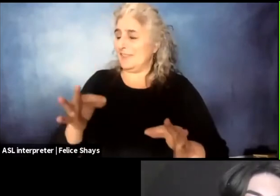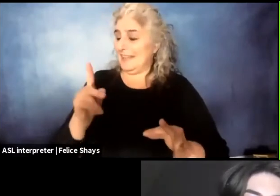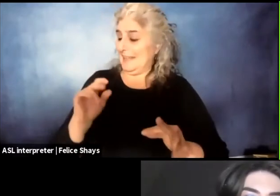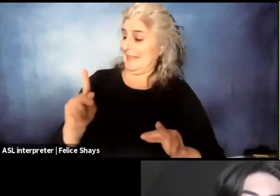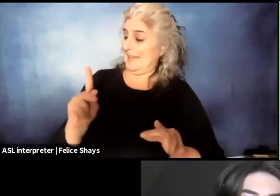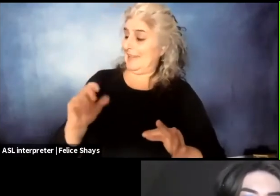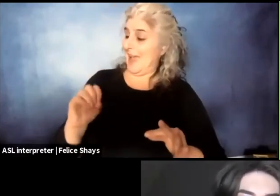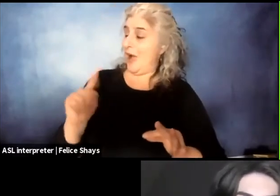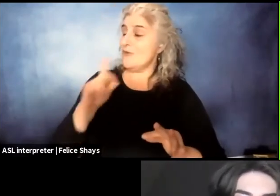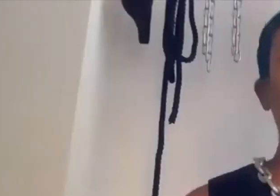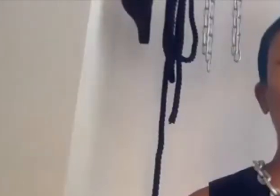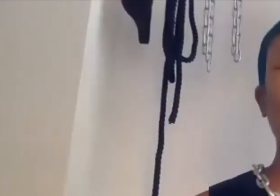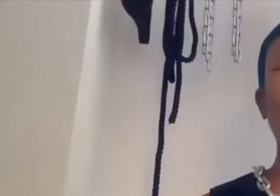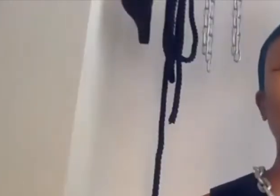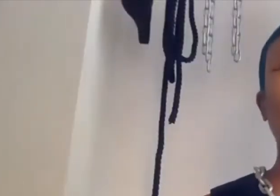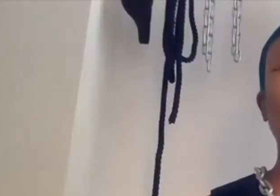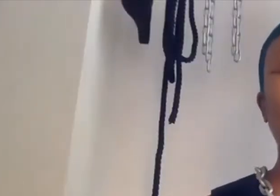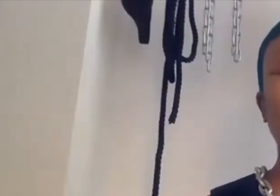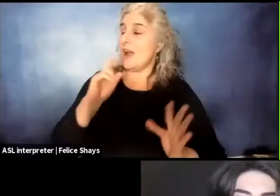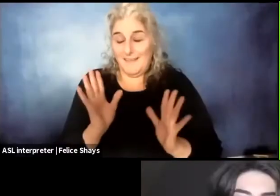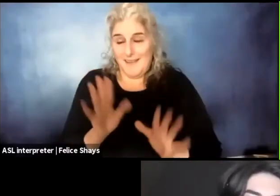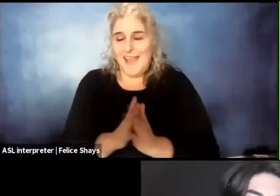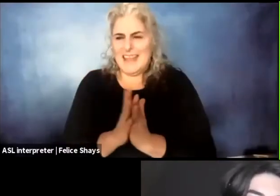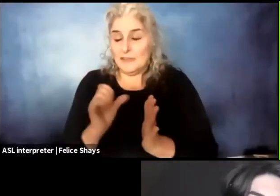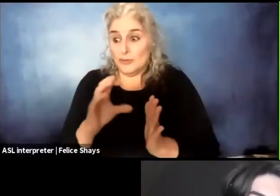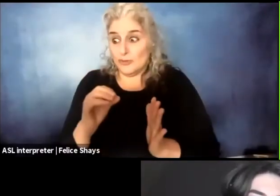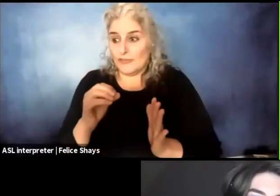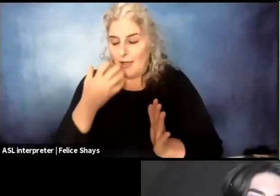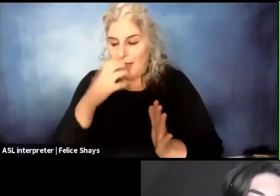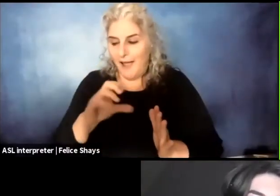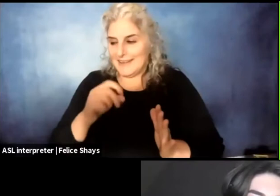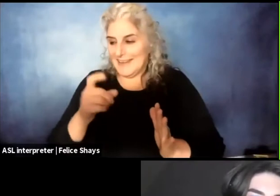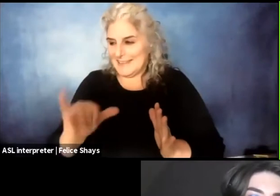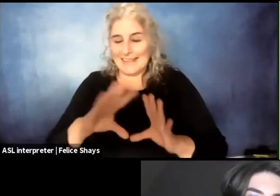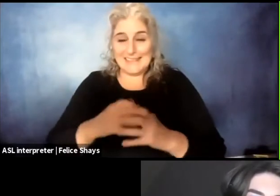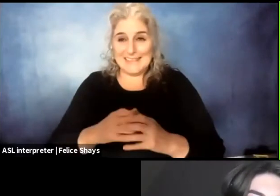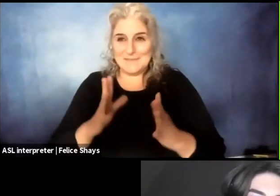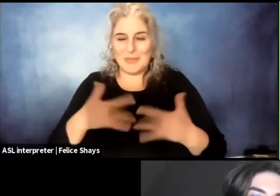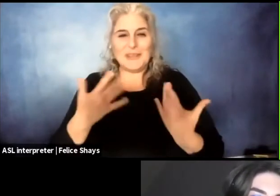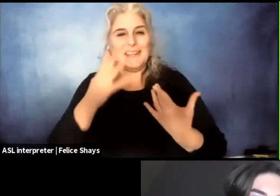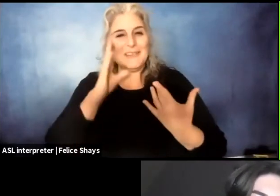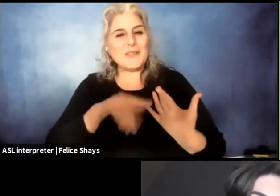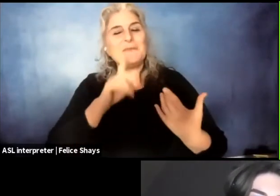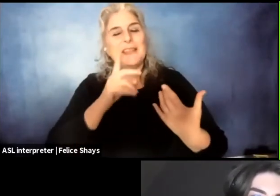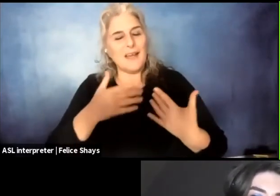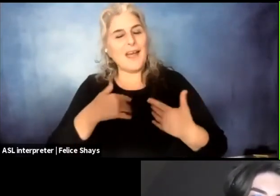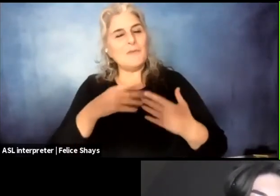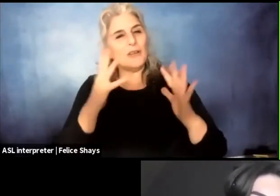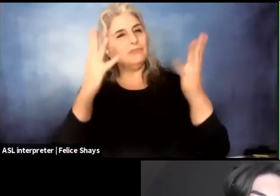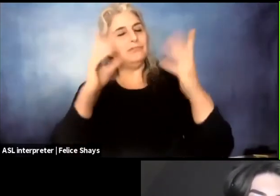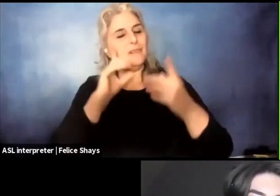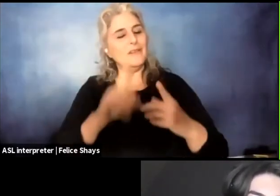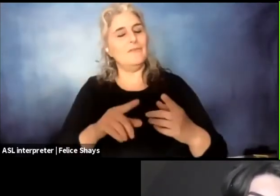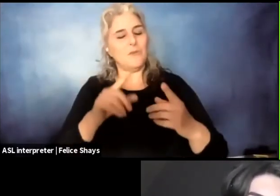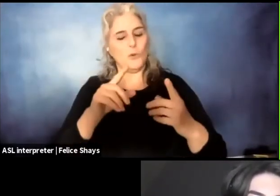of it. But yes, I feel like it's, again, giving voice to BIPOC, TGNC, queer people in the